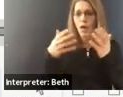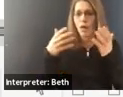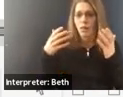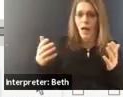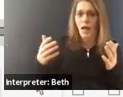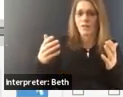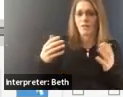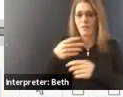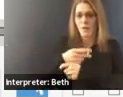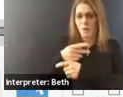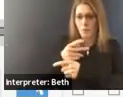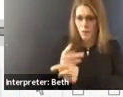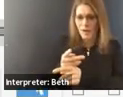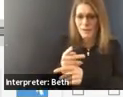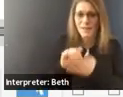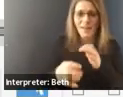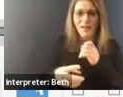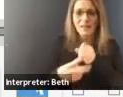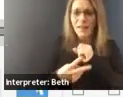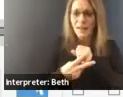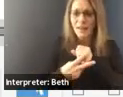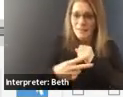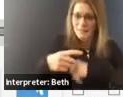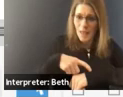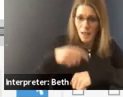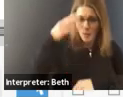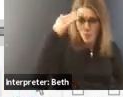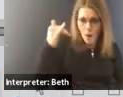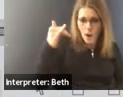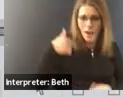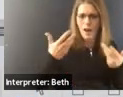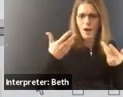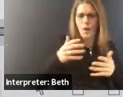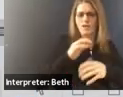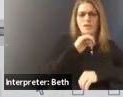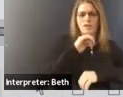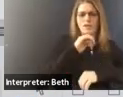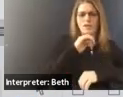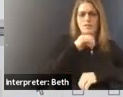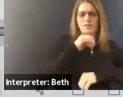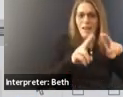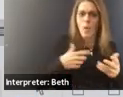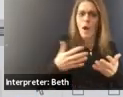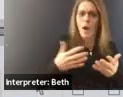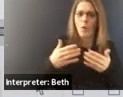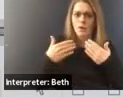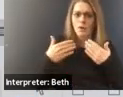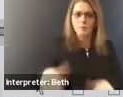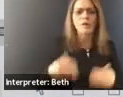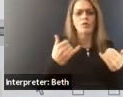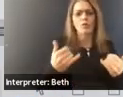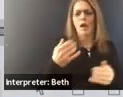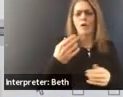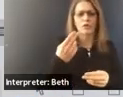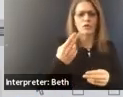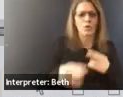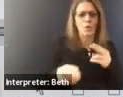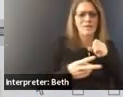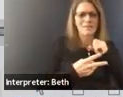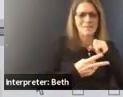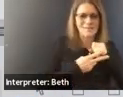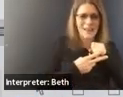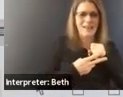it. Right. And so all I do now is do a quick save. Right. I'll do it here and I'll say tank